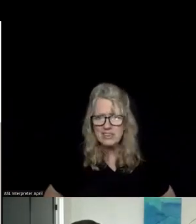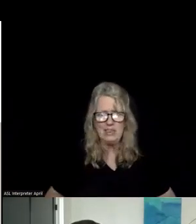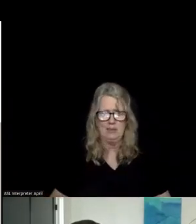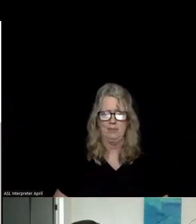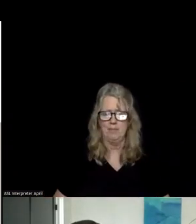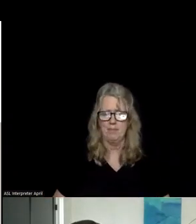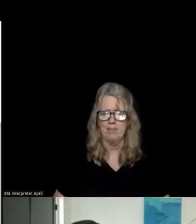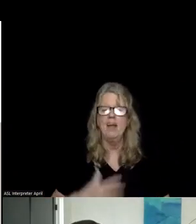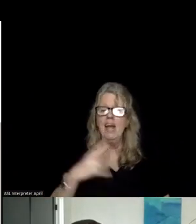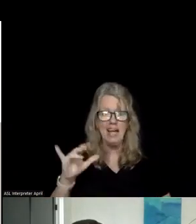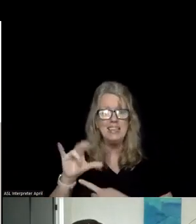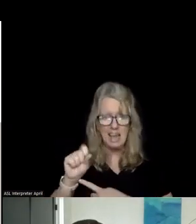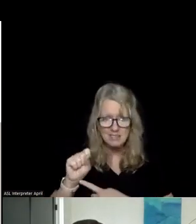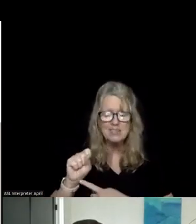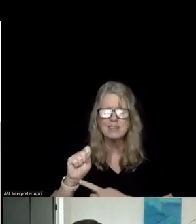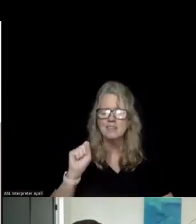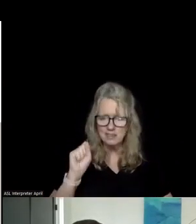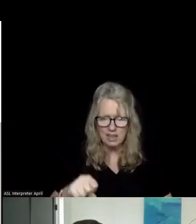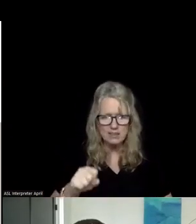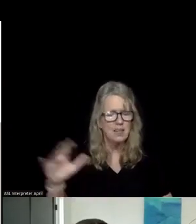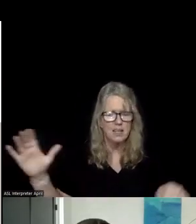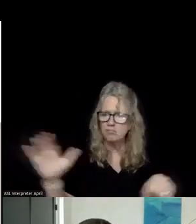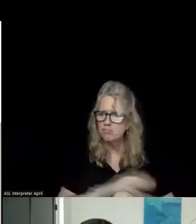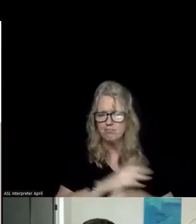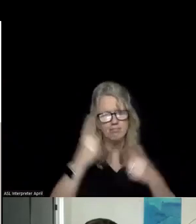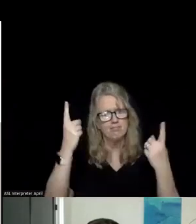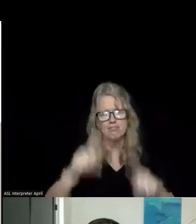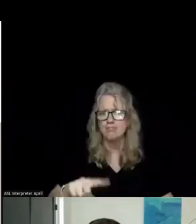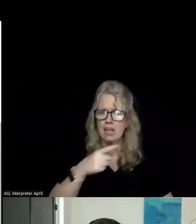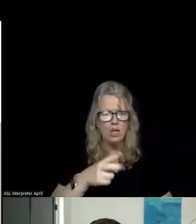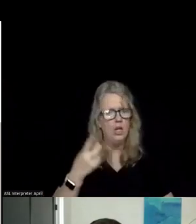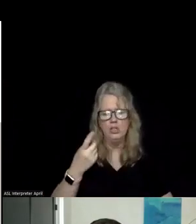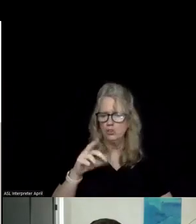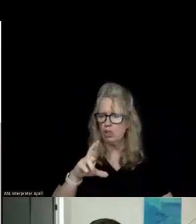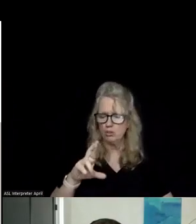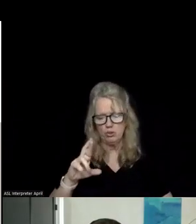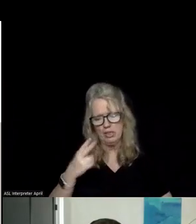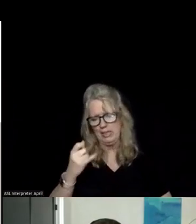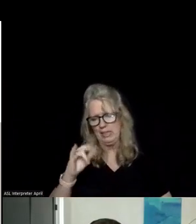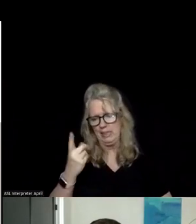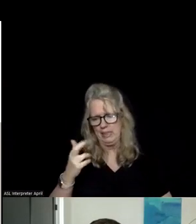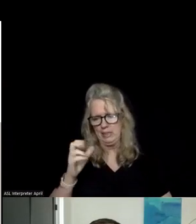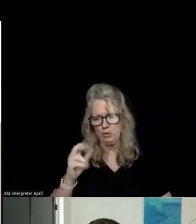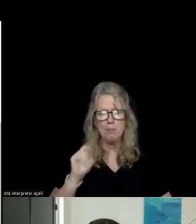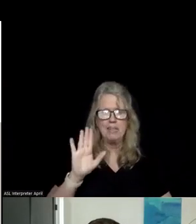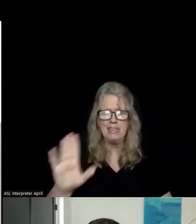And yes, I agree wholeheartedly with Dr. Sydney Hankerson in his